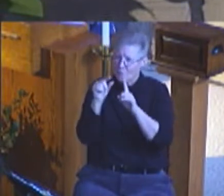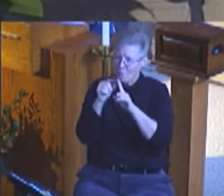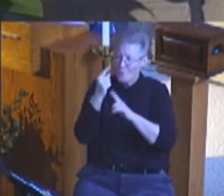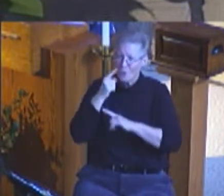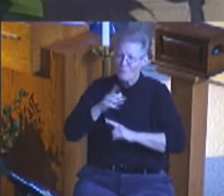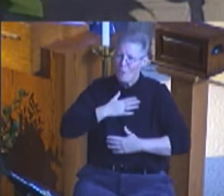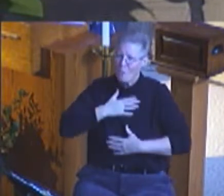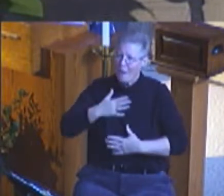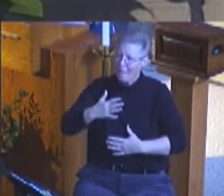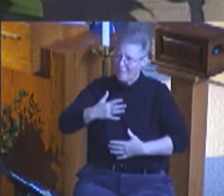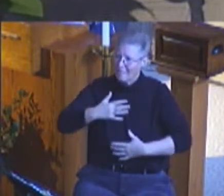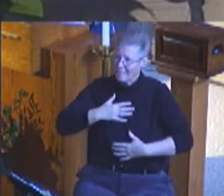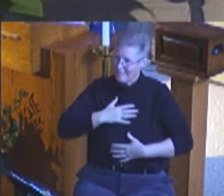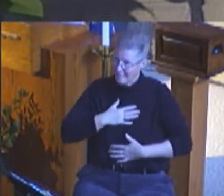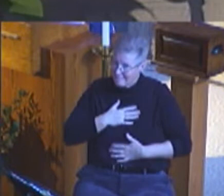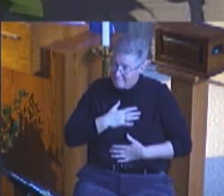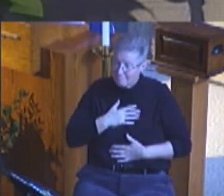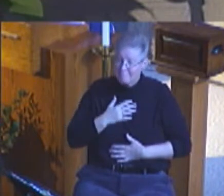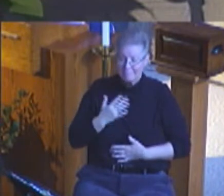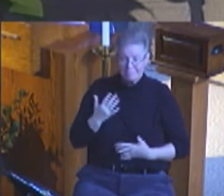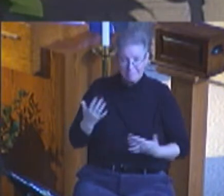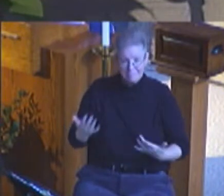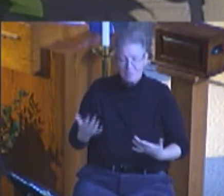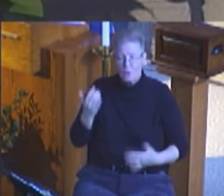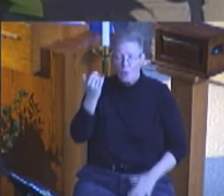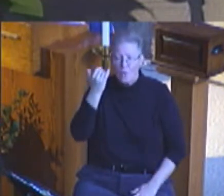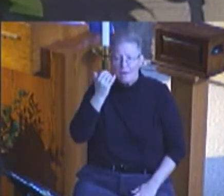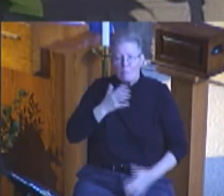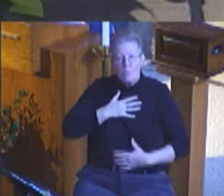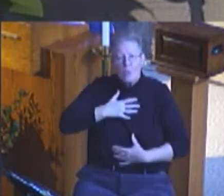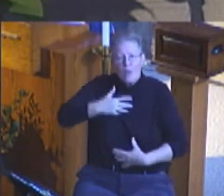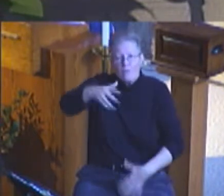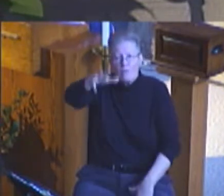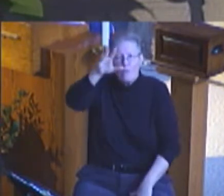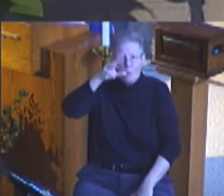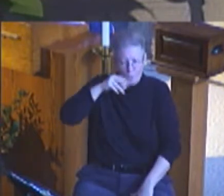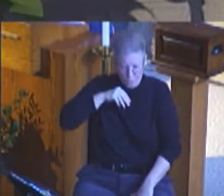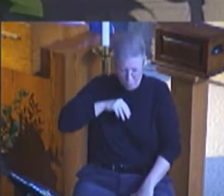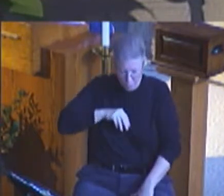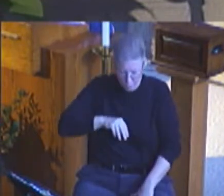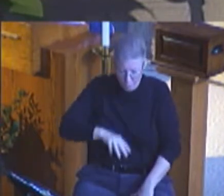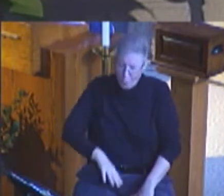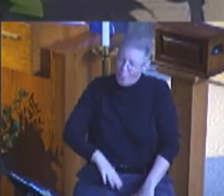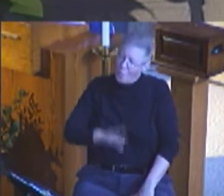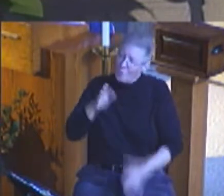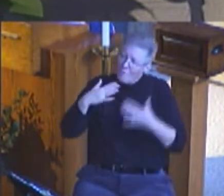we experience more aliveness, more warmth, and more ease.